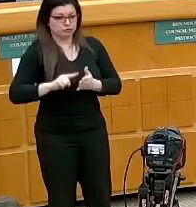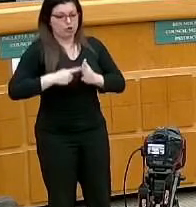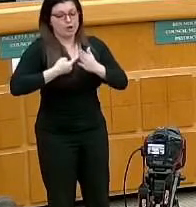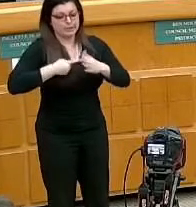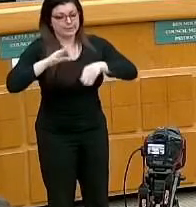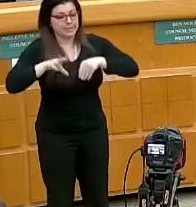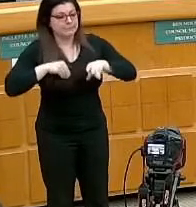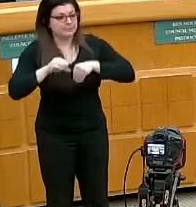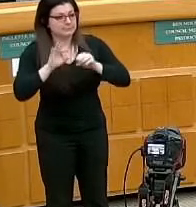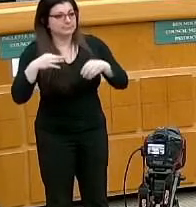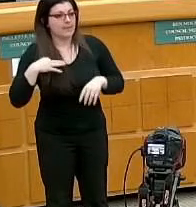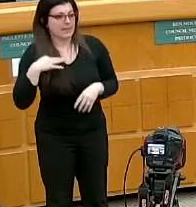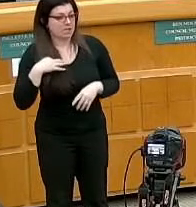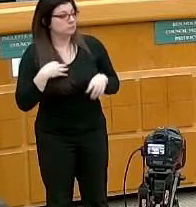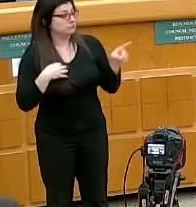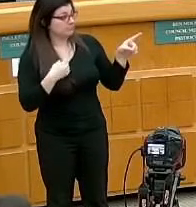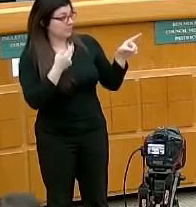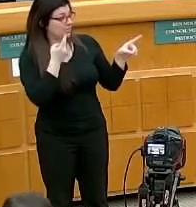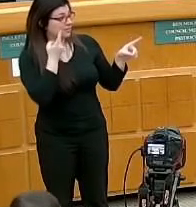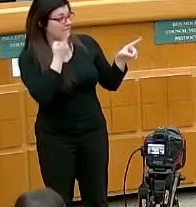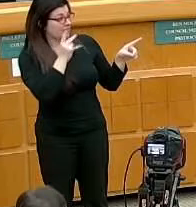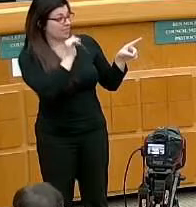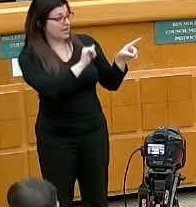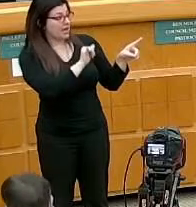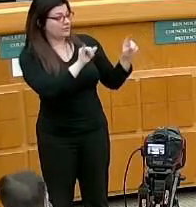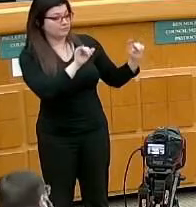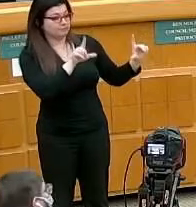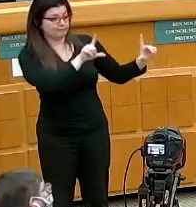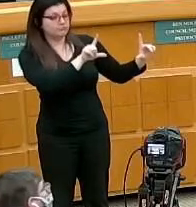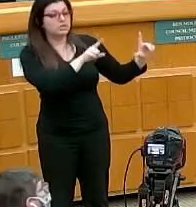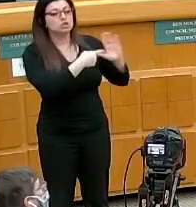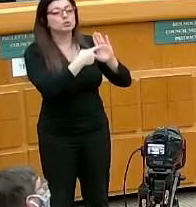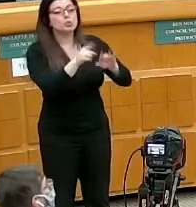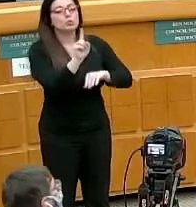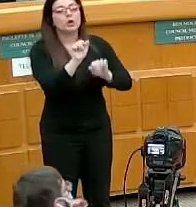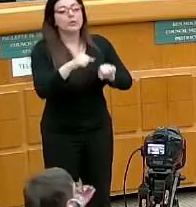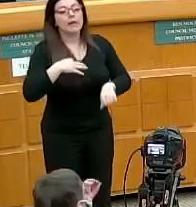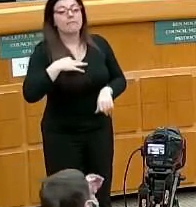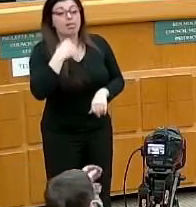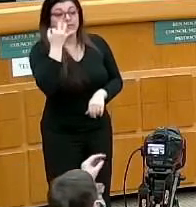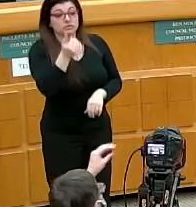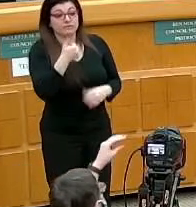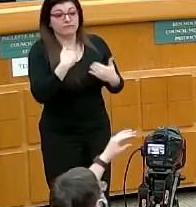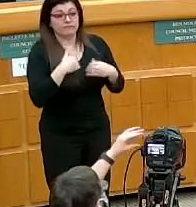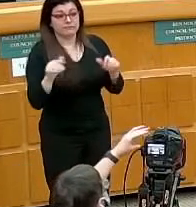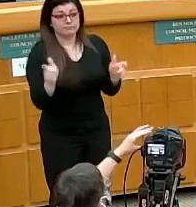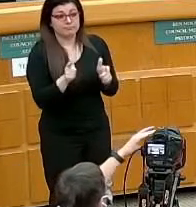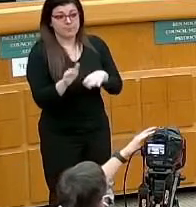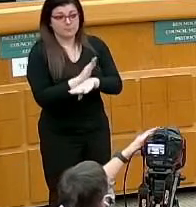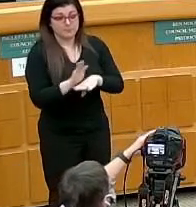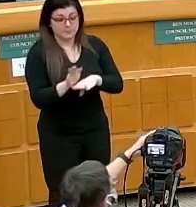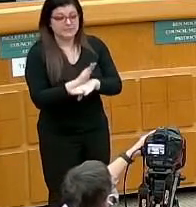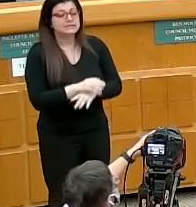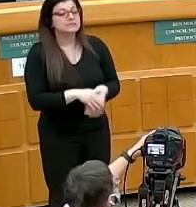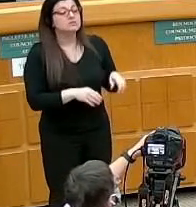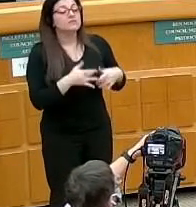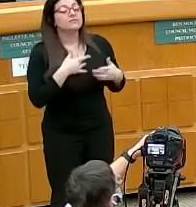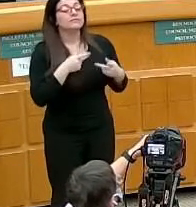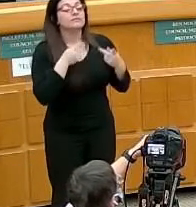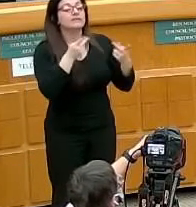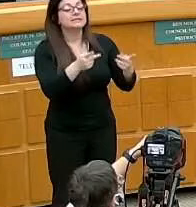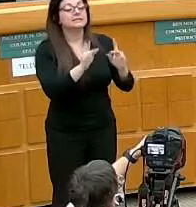can see where to apply. It's at a website. It's all website-based in terms of the application, but it's